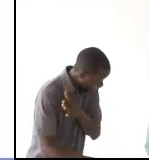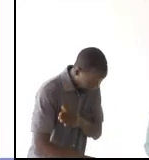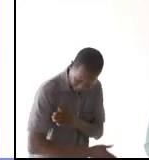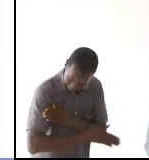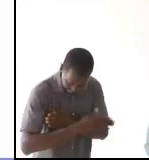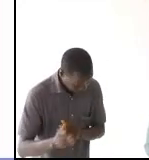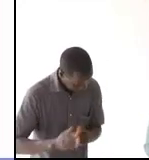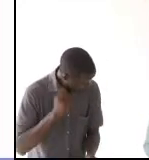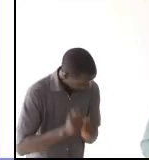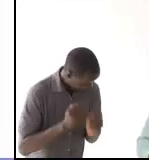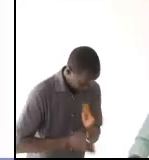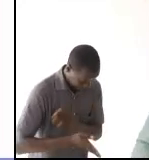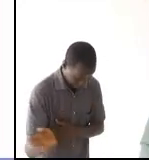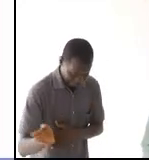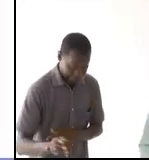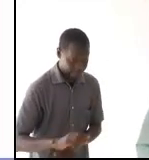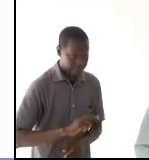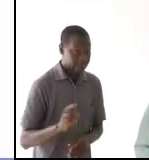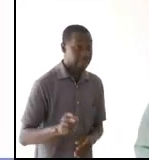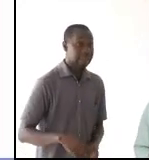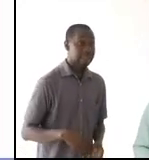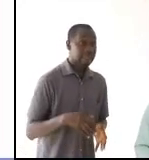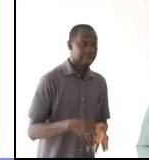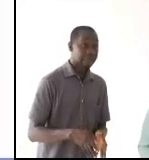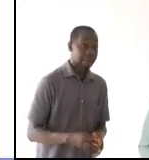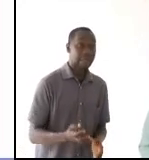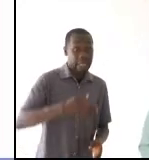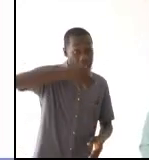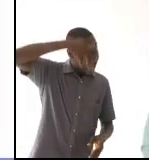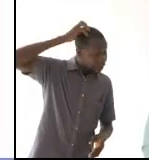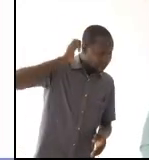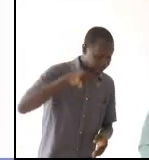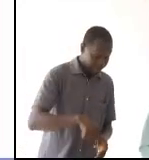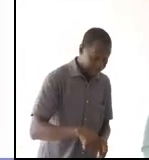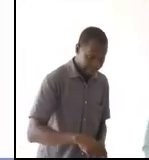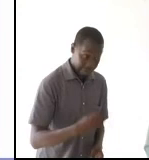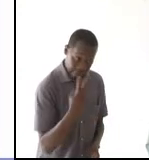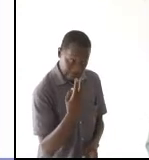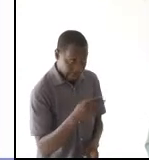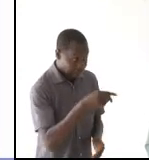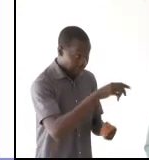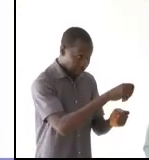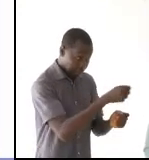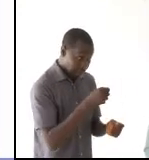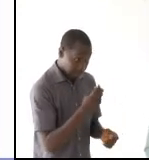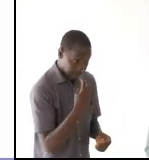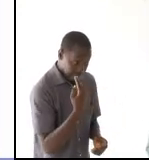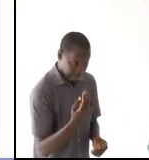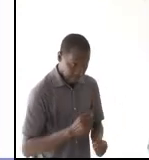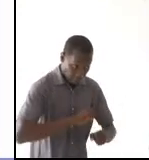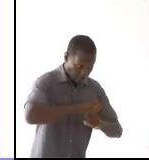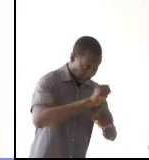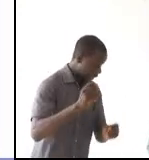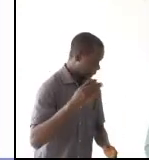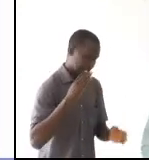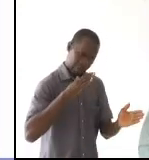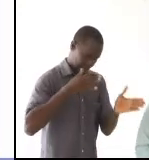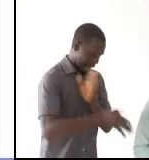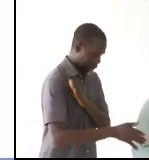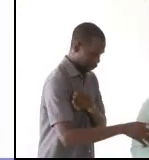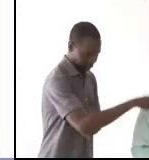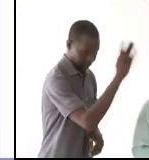flight. So for example, as we're in this room now, if a lion comes, even though the door is closed, you'll see we break the door and we're